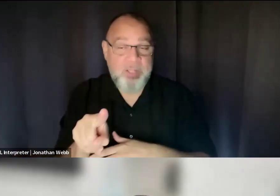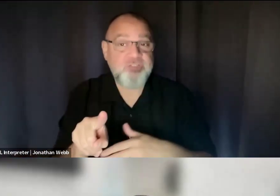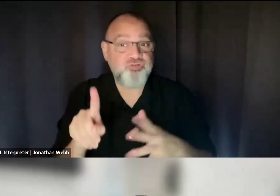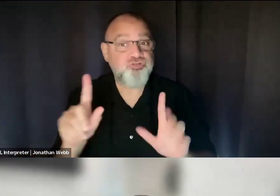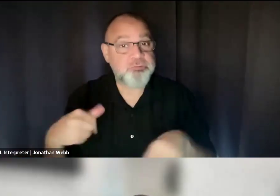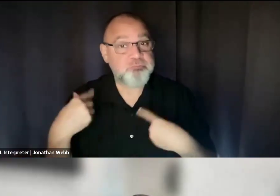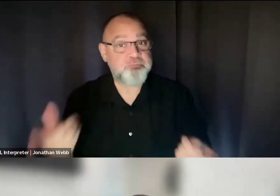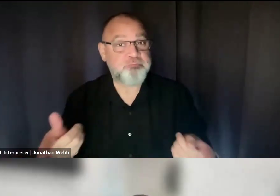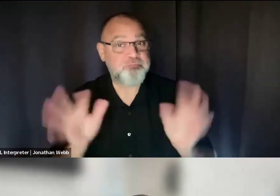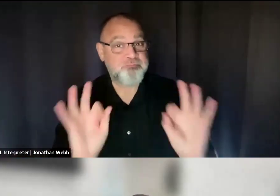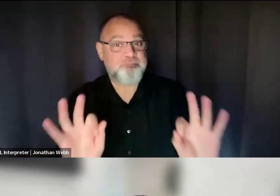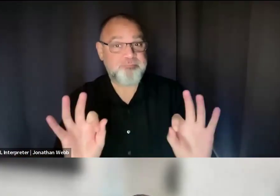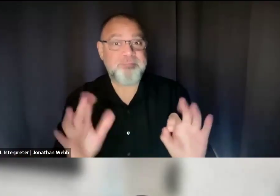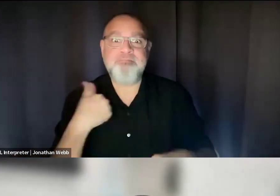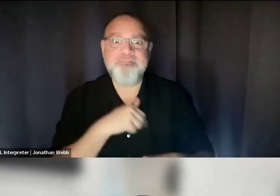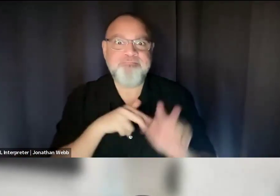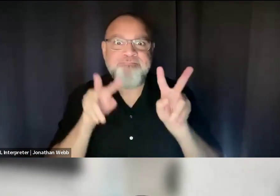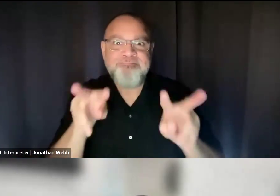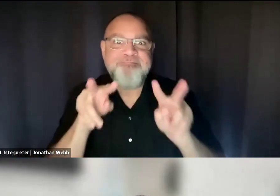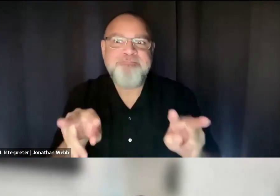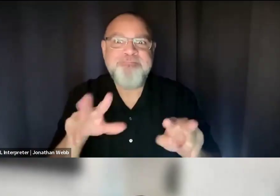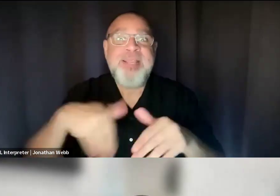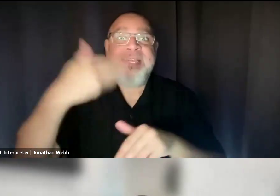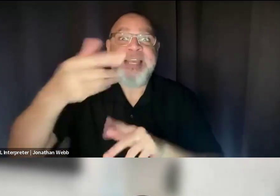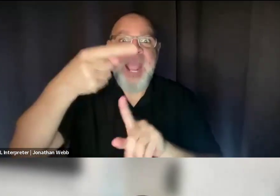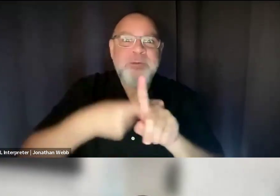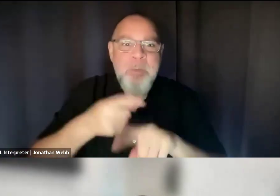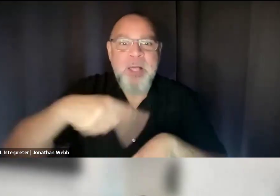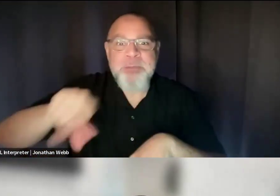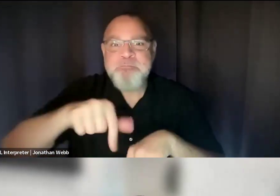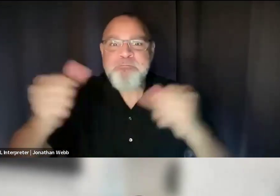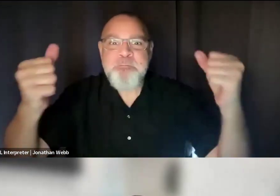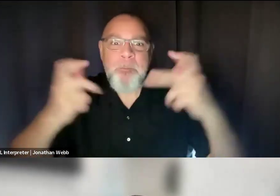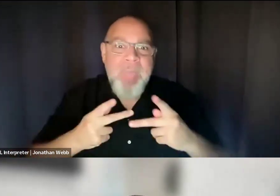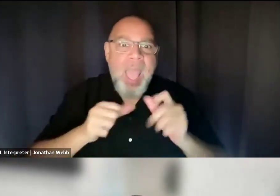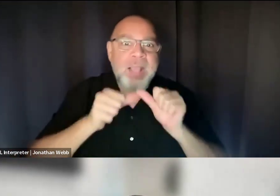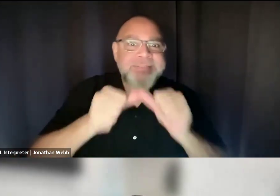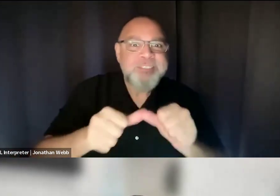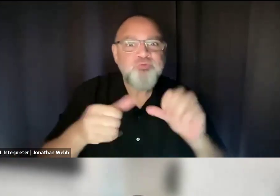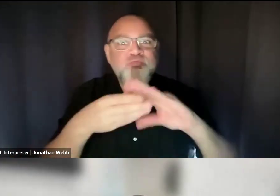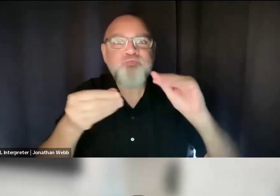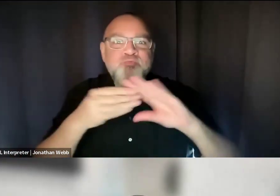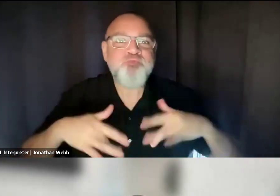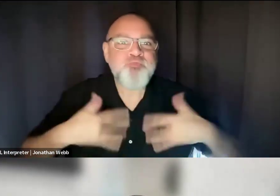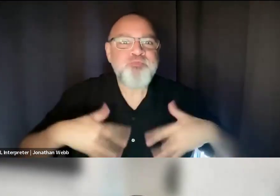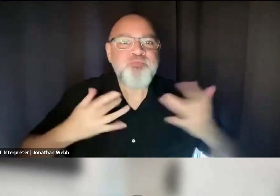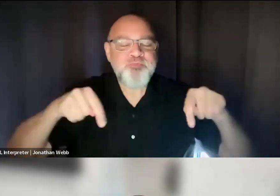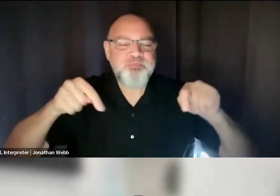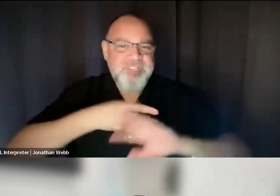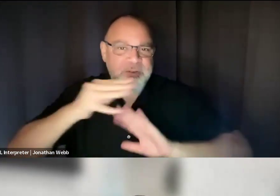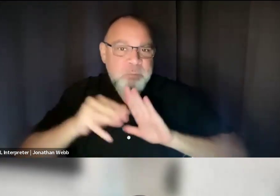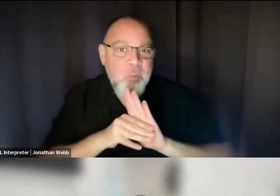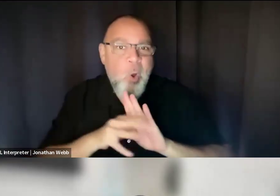look forward to having you return next month to continue to provide any updates and yeah, continue to ask or to answer